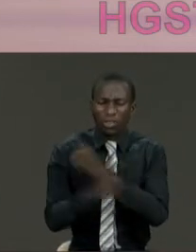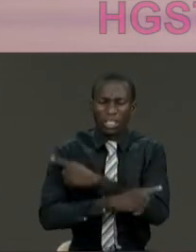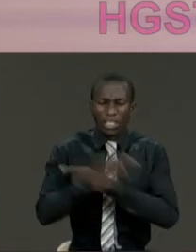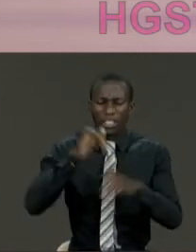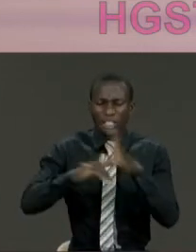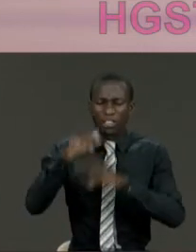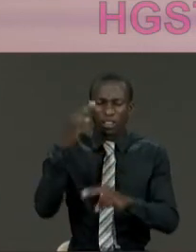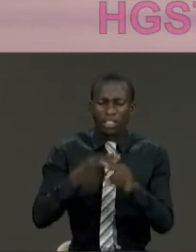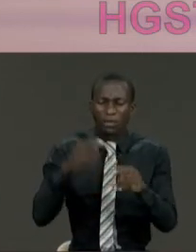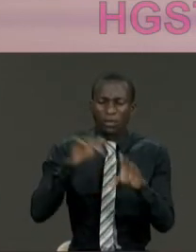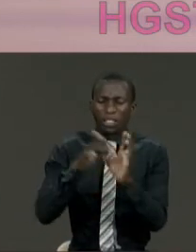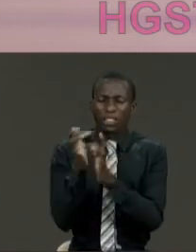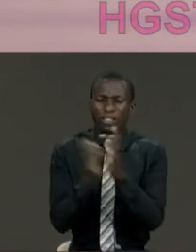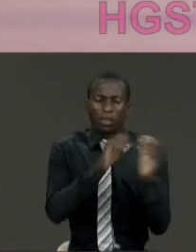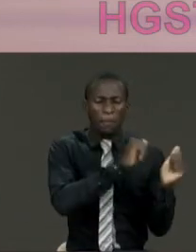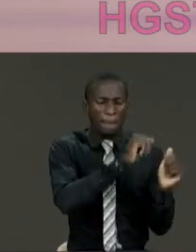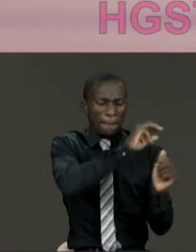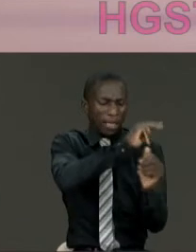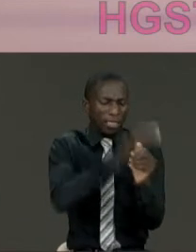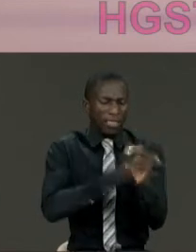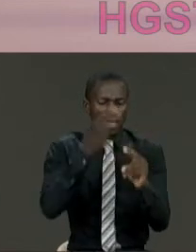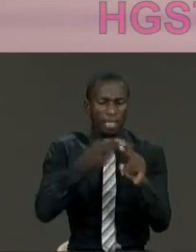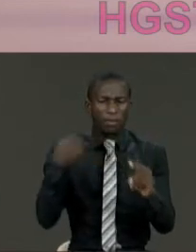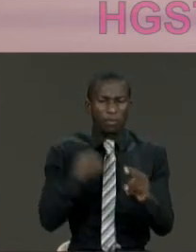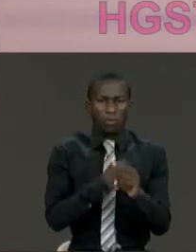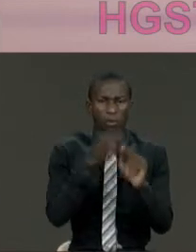In Jesus' mighty name we are prayed.